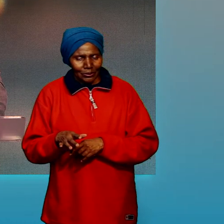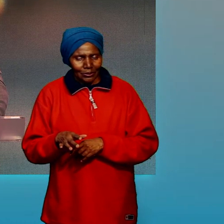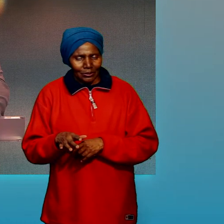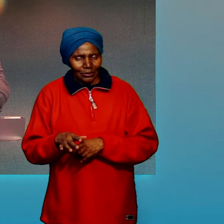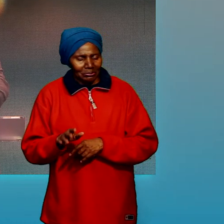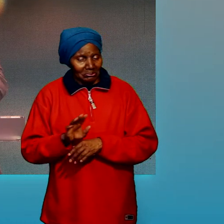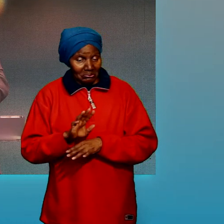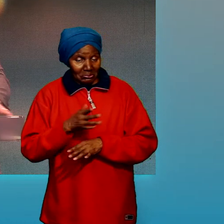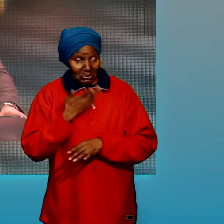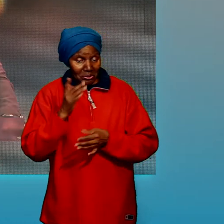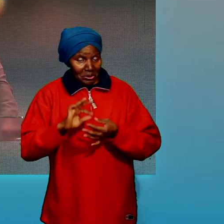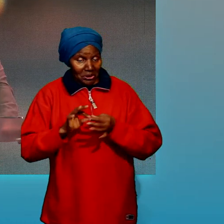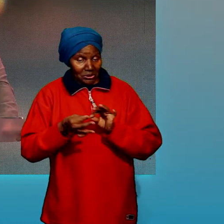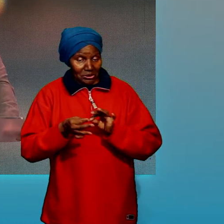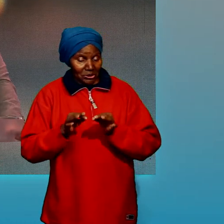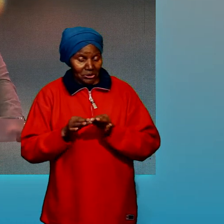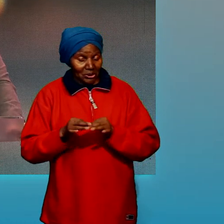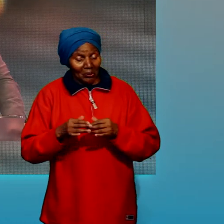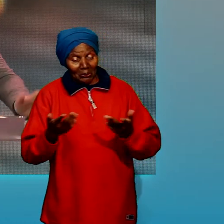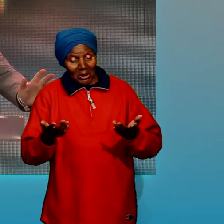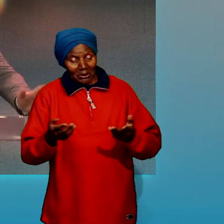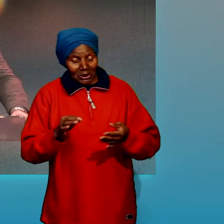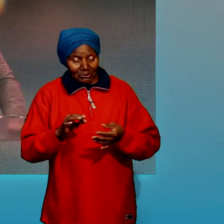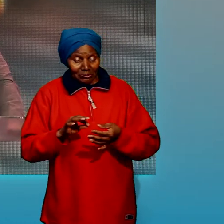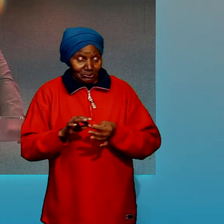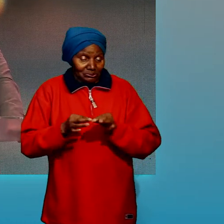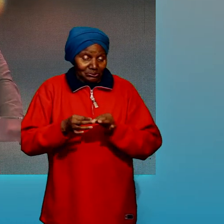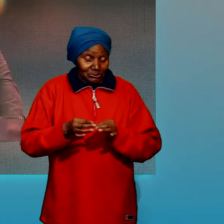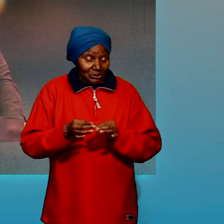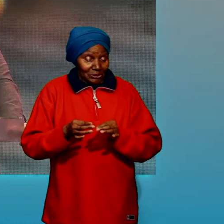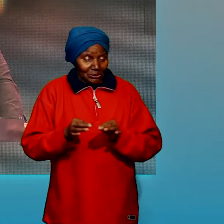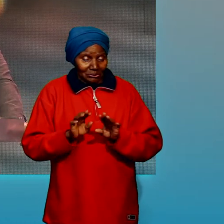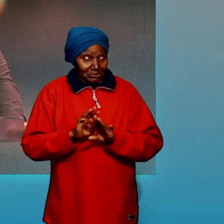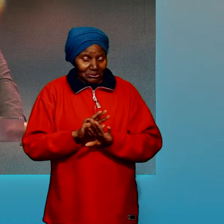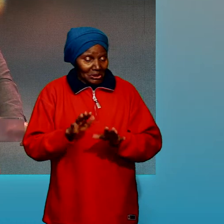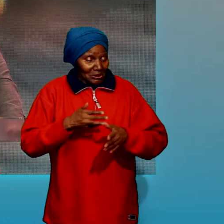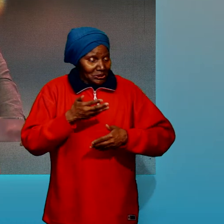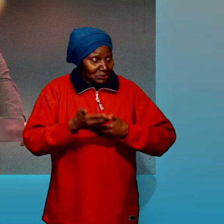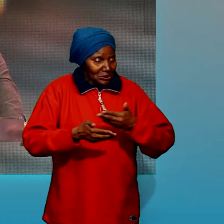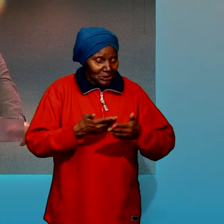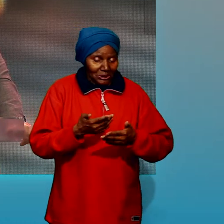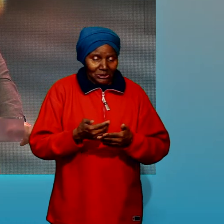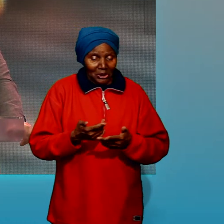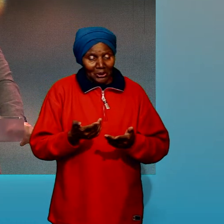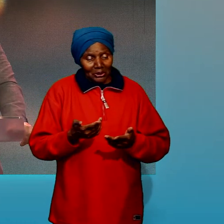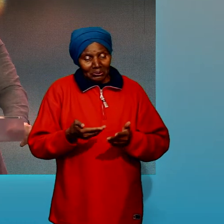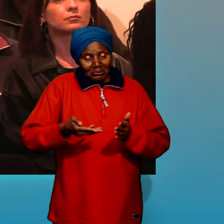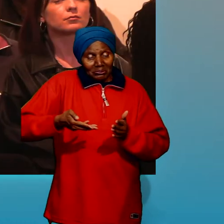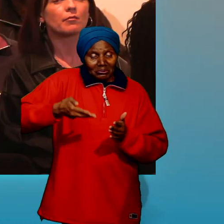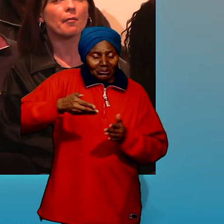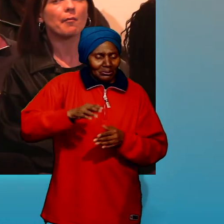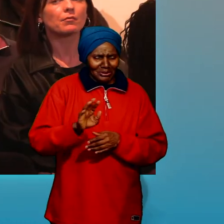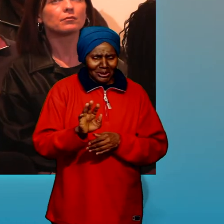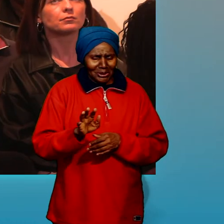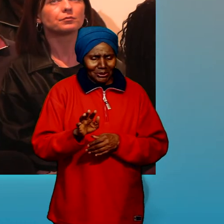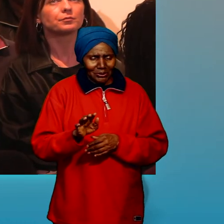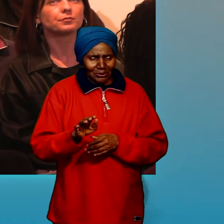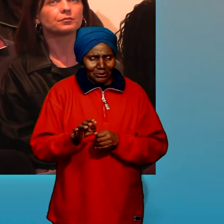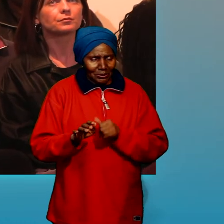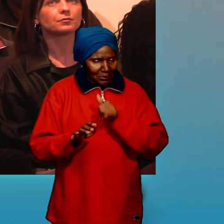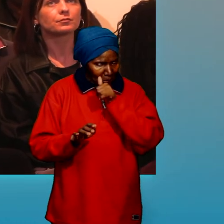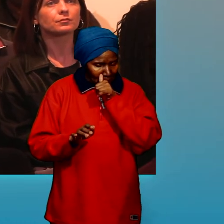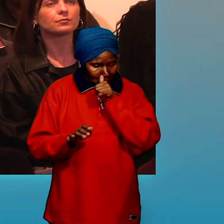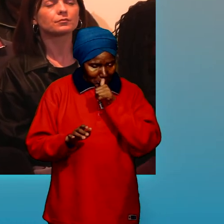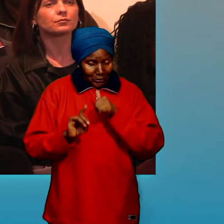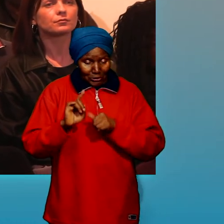No excuses, no extenuating circumstances, no explanations, nothing. No exemptions. First proof of a